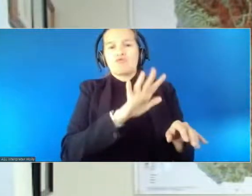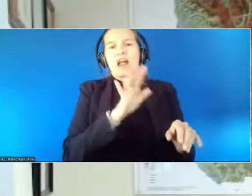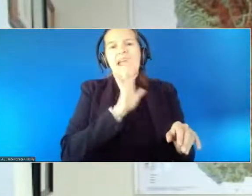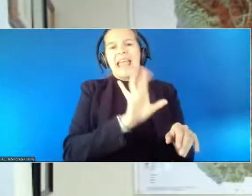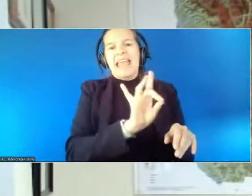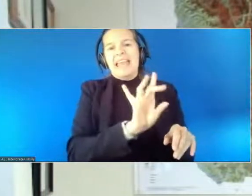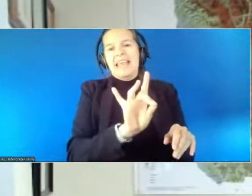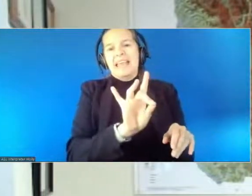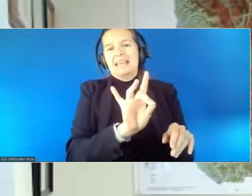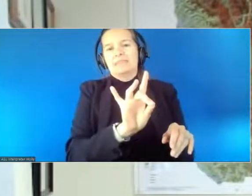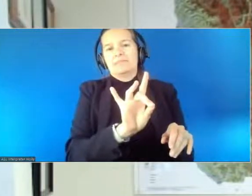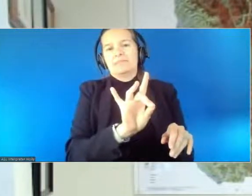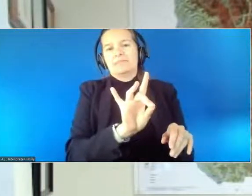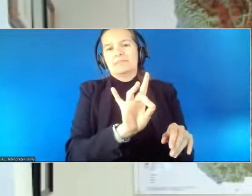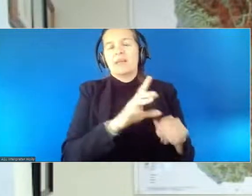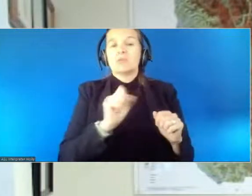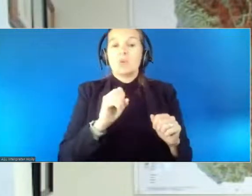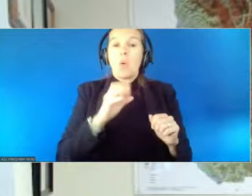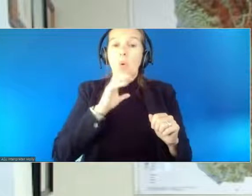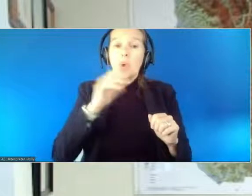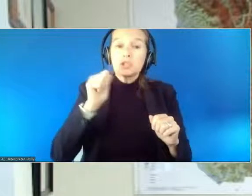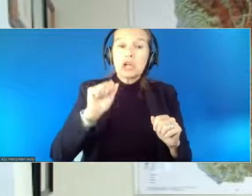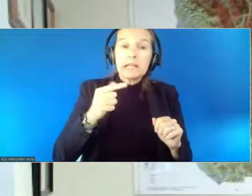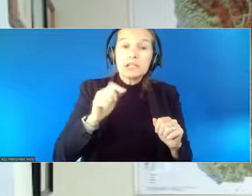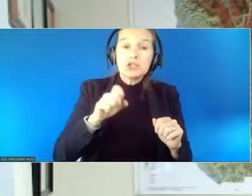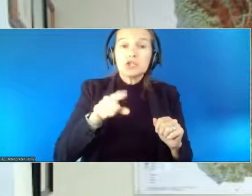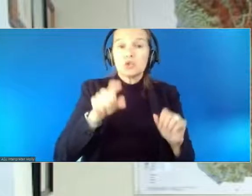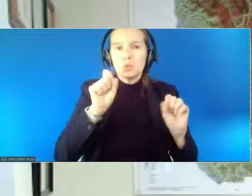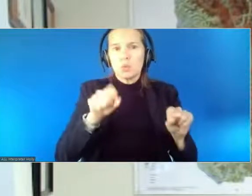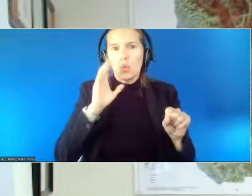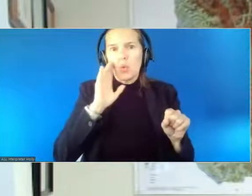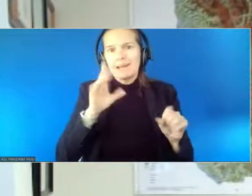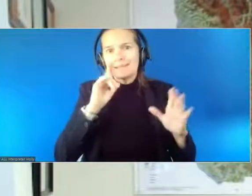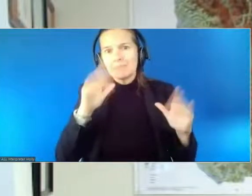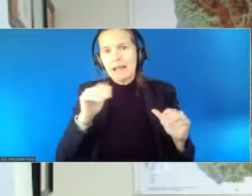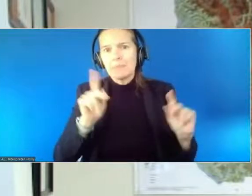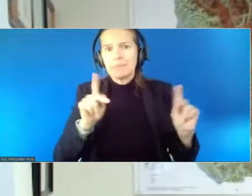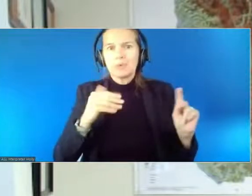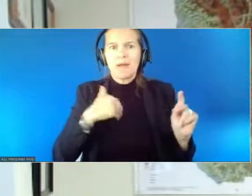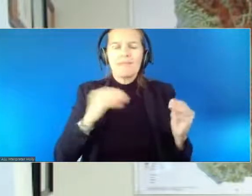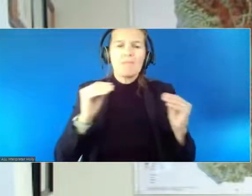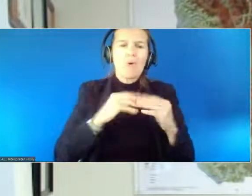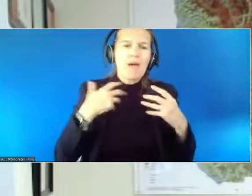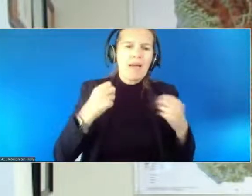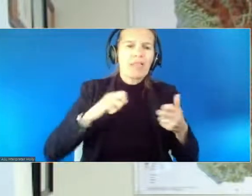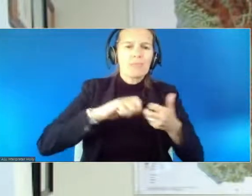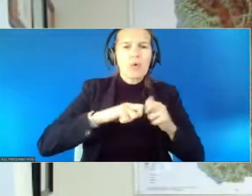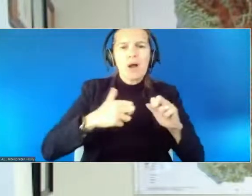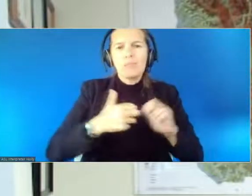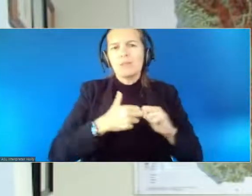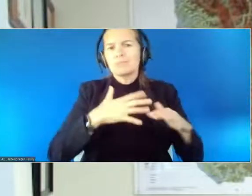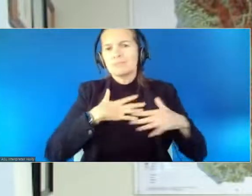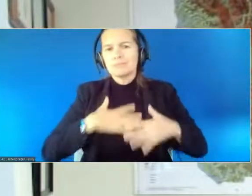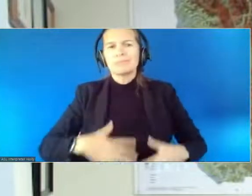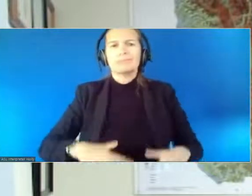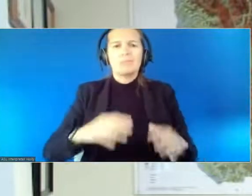but at the older ages, you would expect many more comorbidities, and you might expect a lower